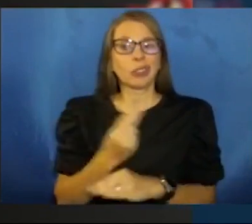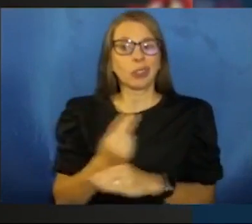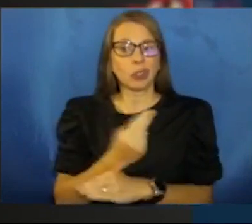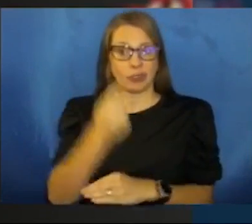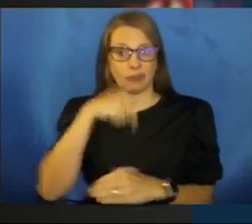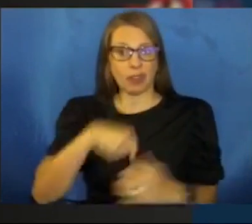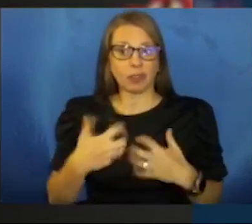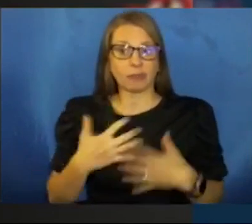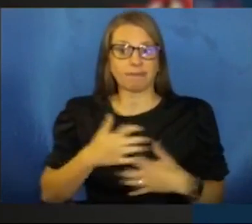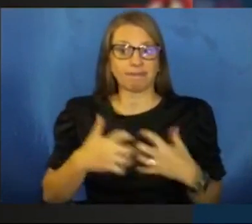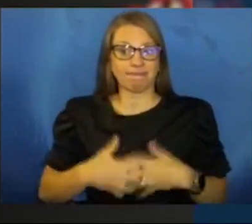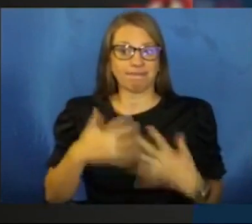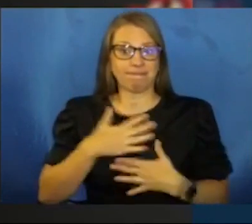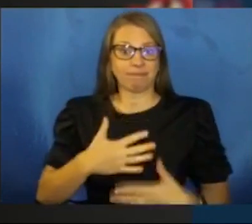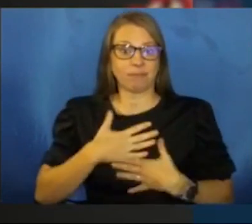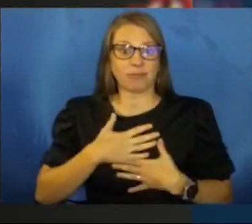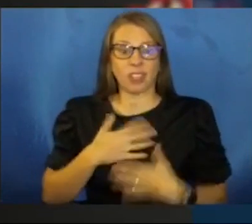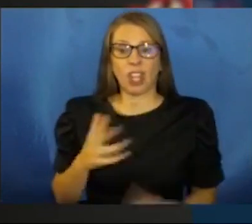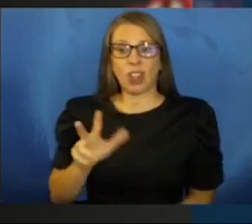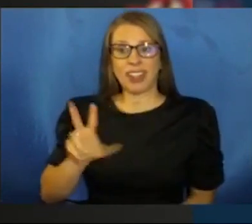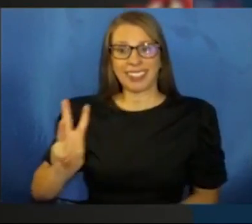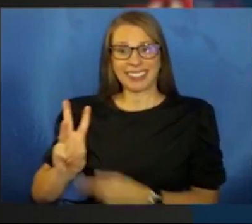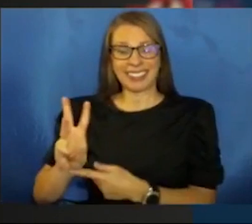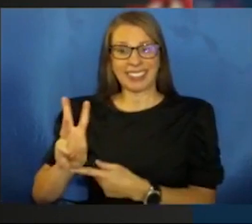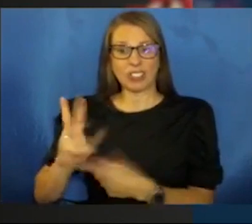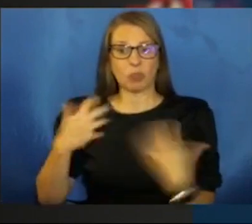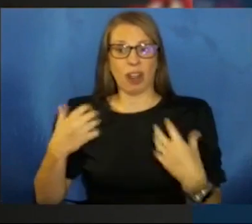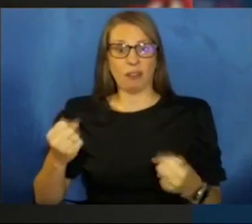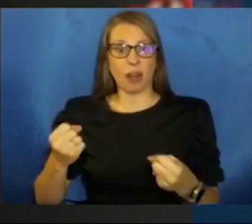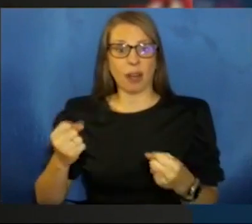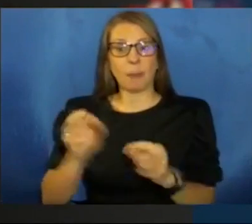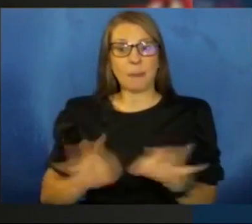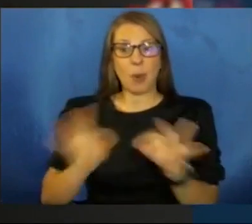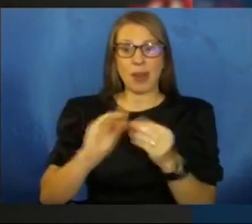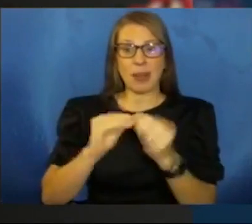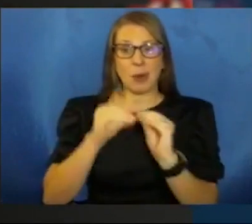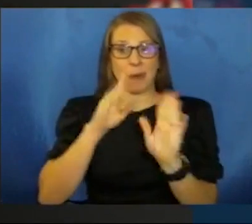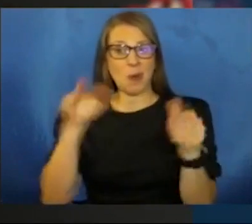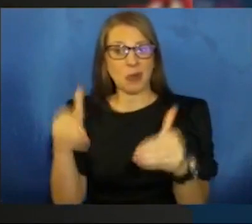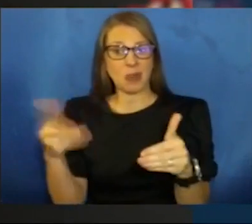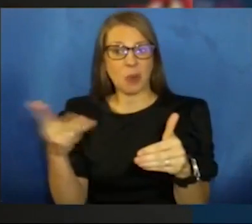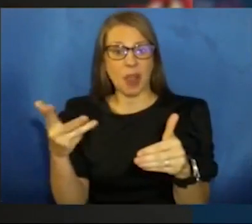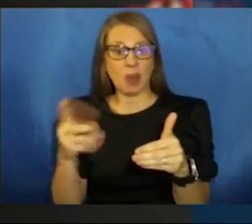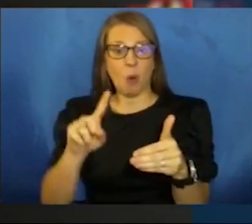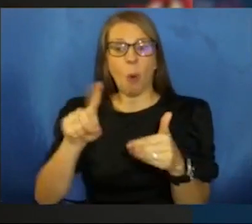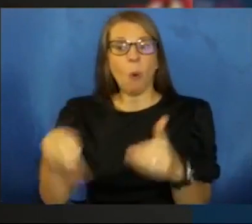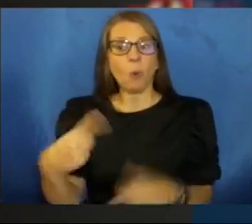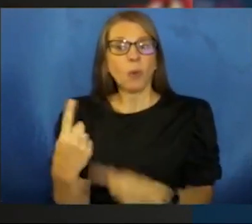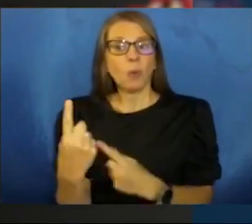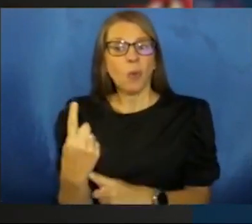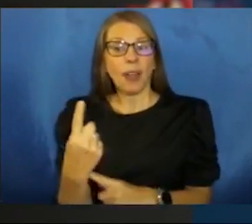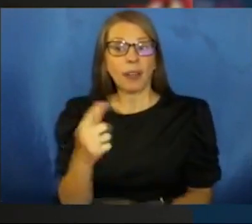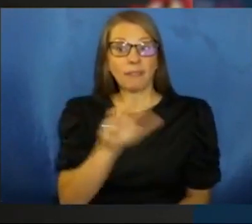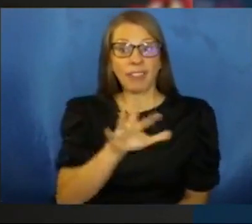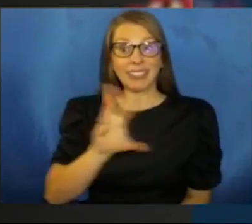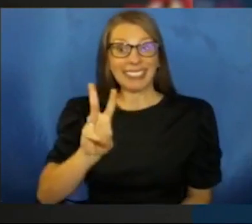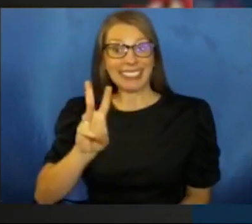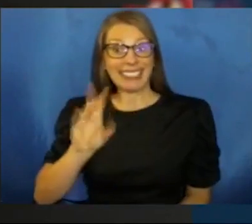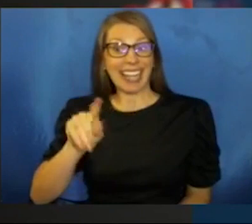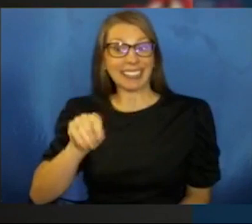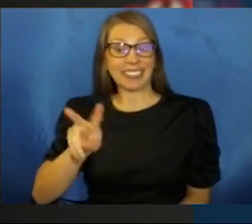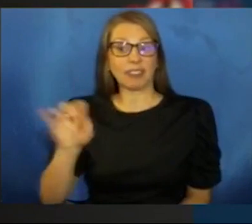that recovery period. I think the big number here that we're looking at is that only one of these 56 active infections is